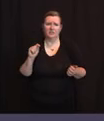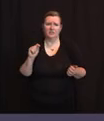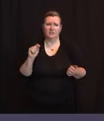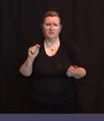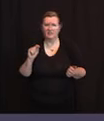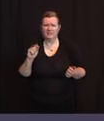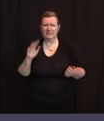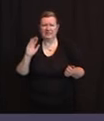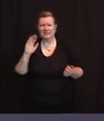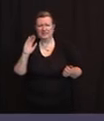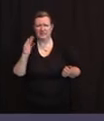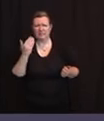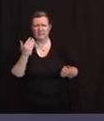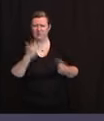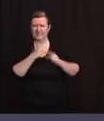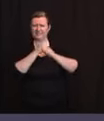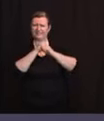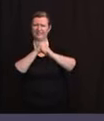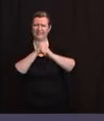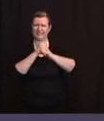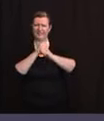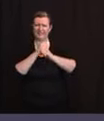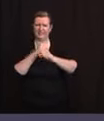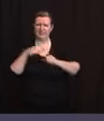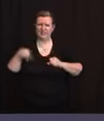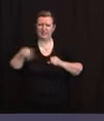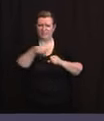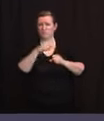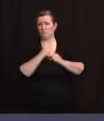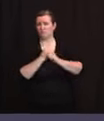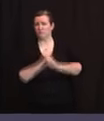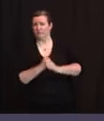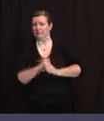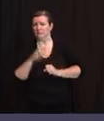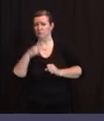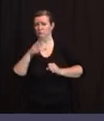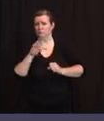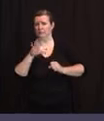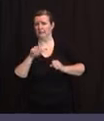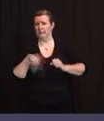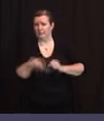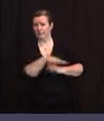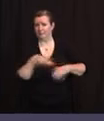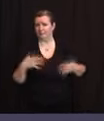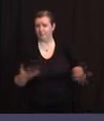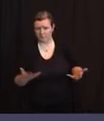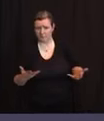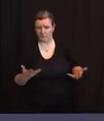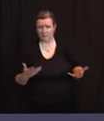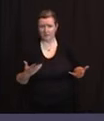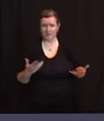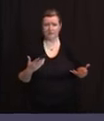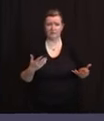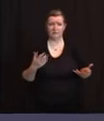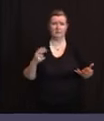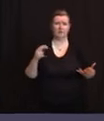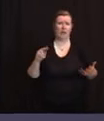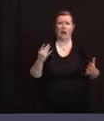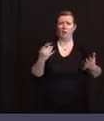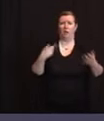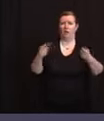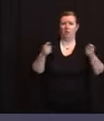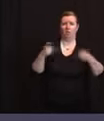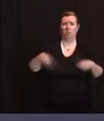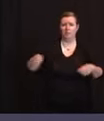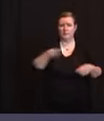defend what's happened with them. Do you think that concerns and questions about the way New Jersey has handled the whole long-term care